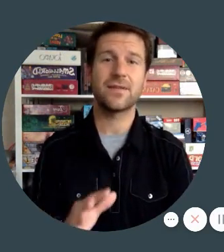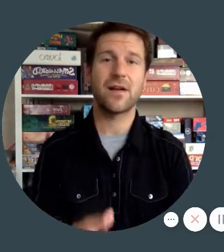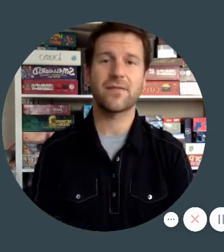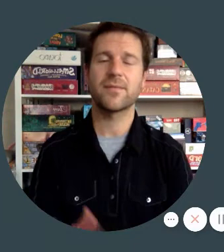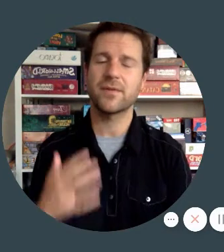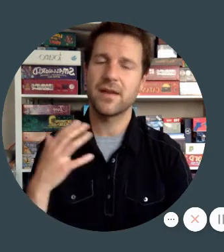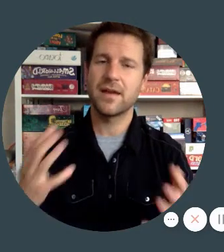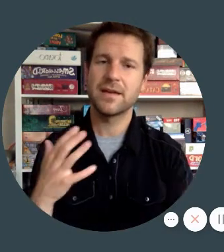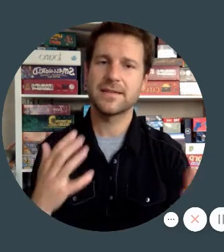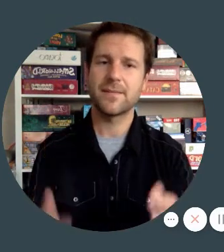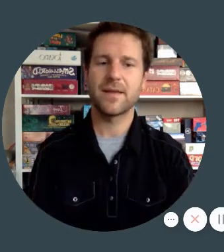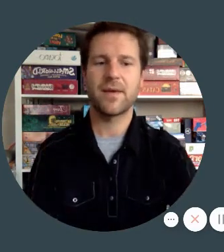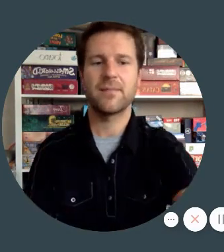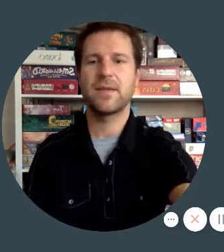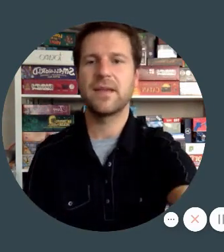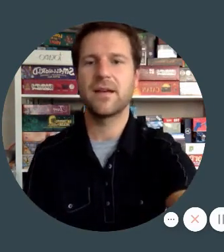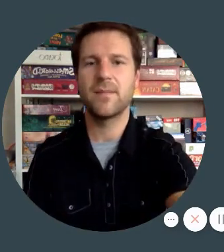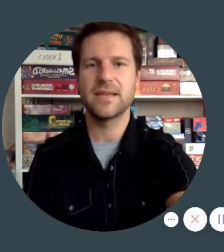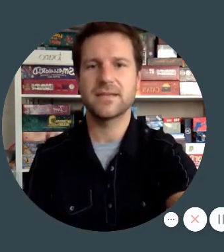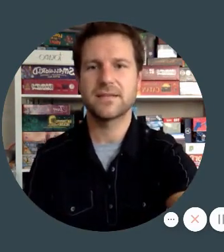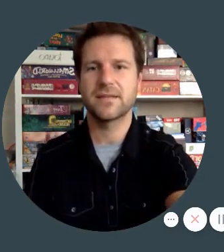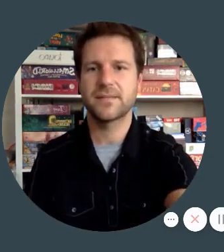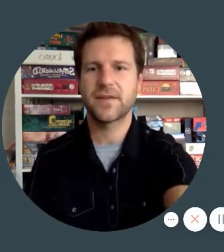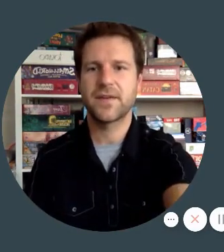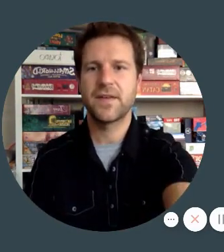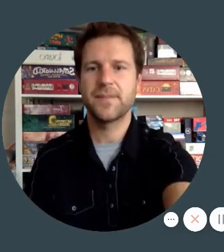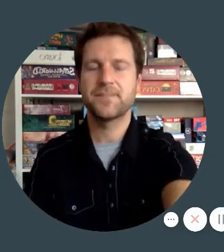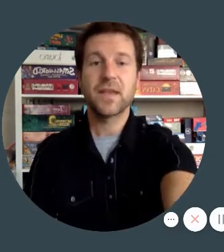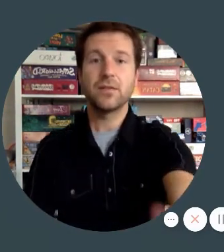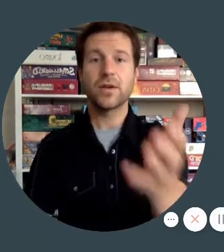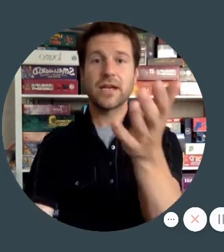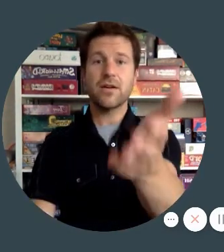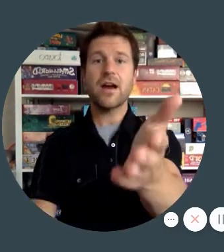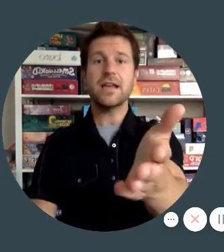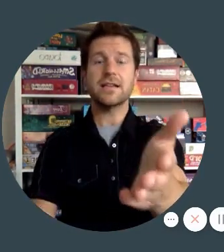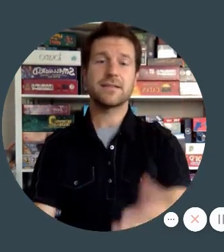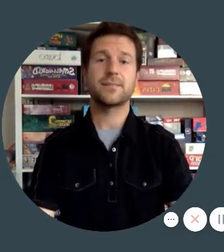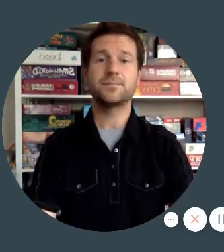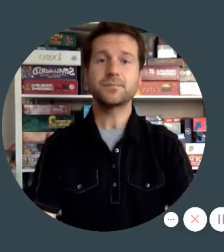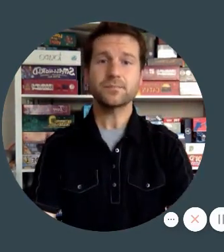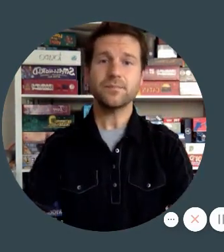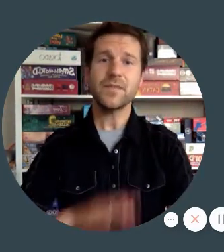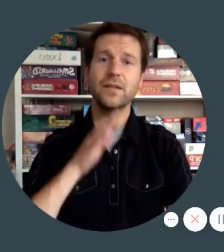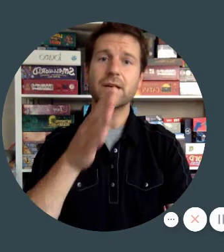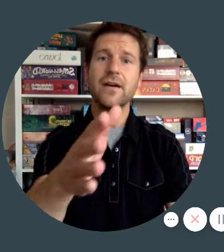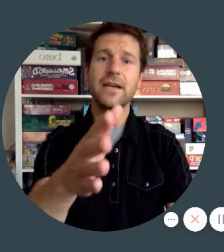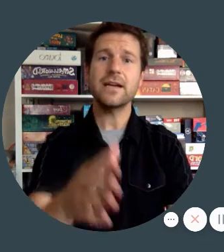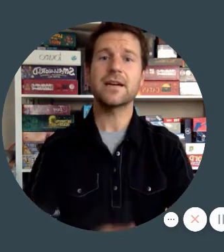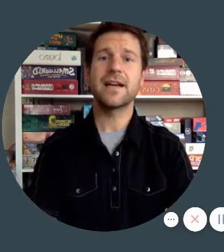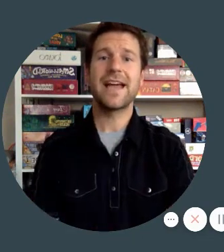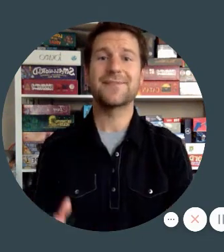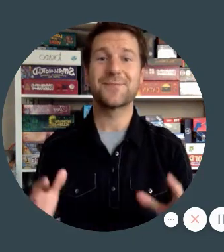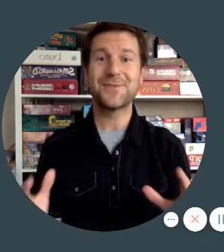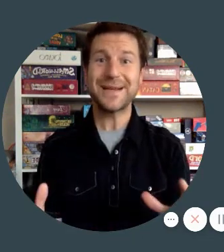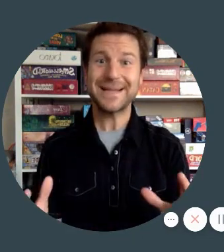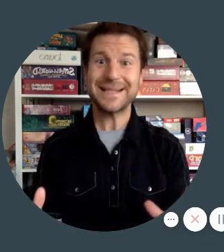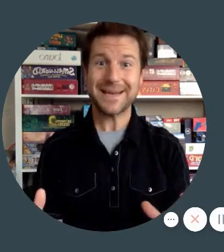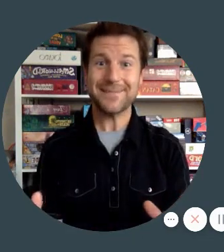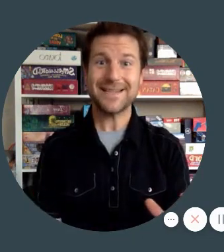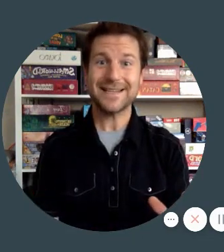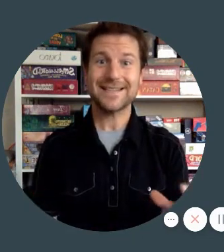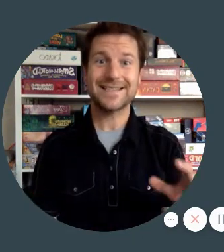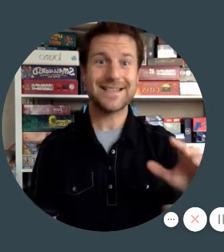doesn't feel comfortable, something might be amiss. Look at your audience. Look out here. It's